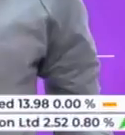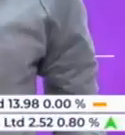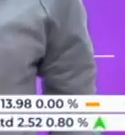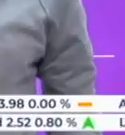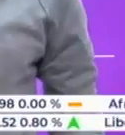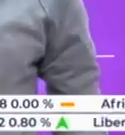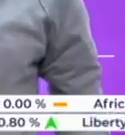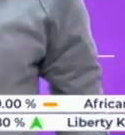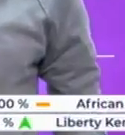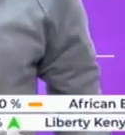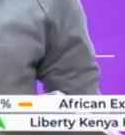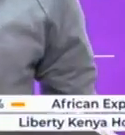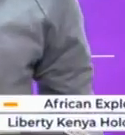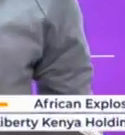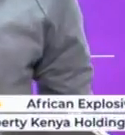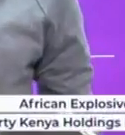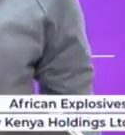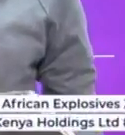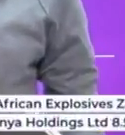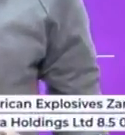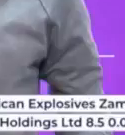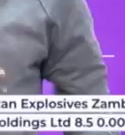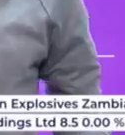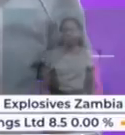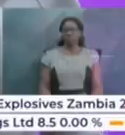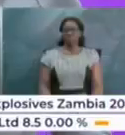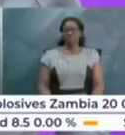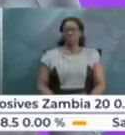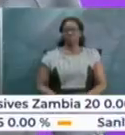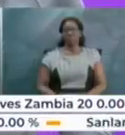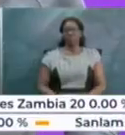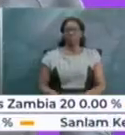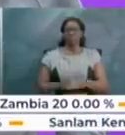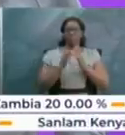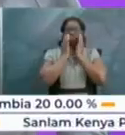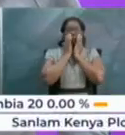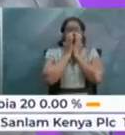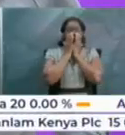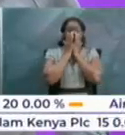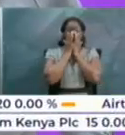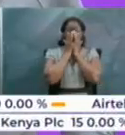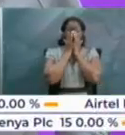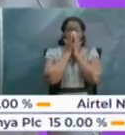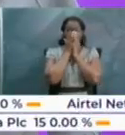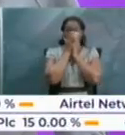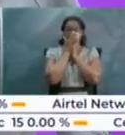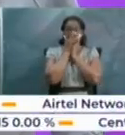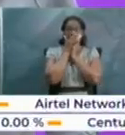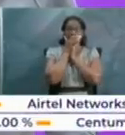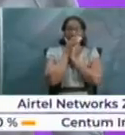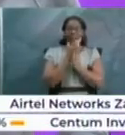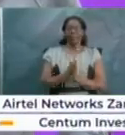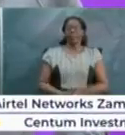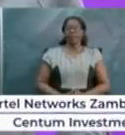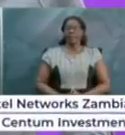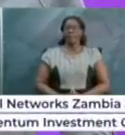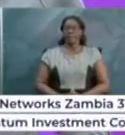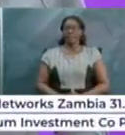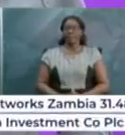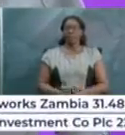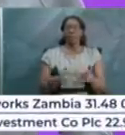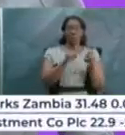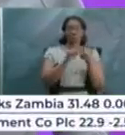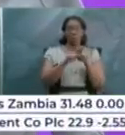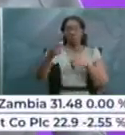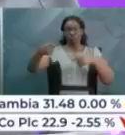please remember to reach out to us on Metropole TV KE, which is the social media. If you want to make it a bit more personal, Afriîkanə. Also, you